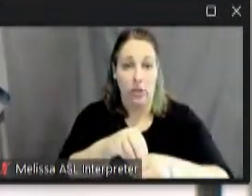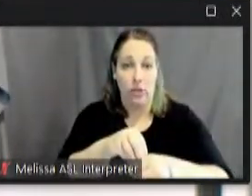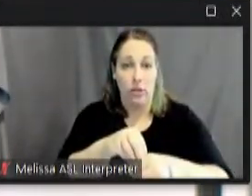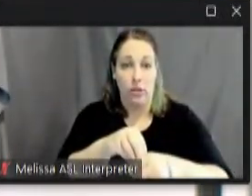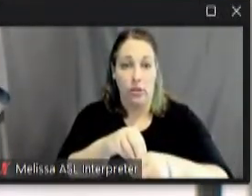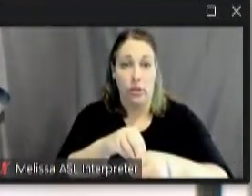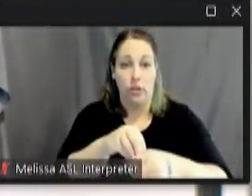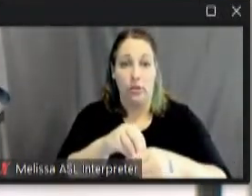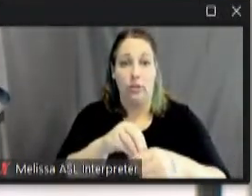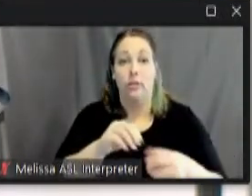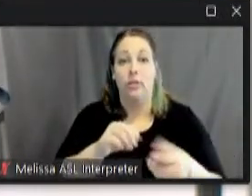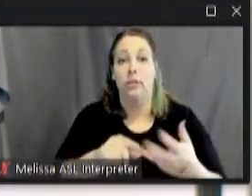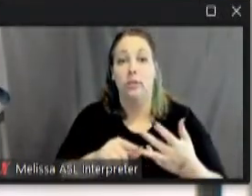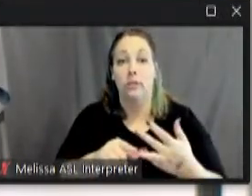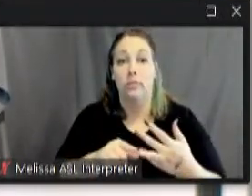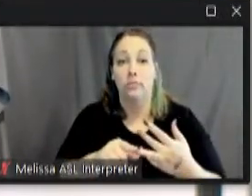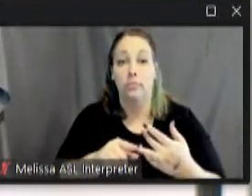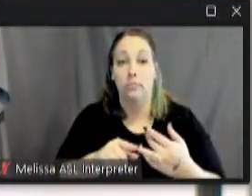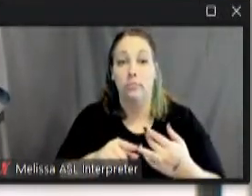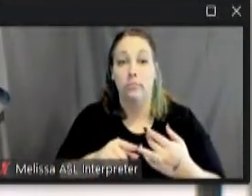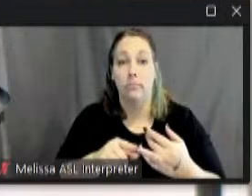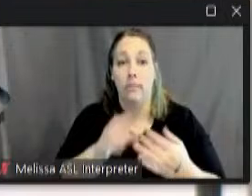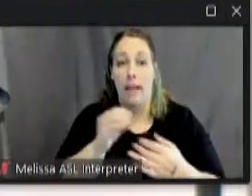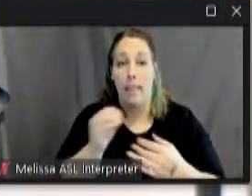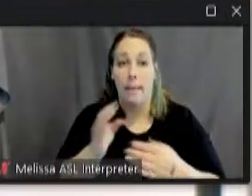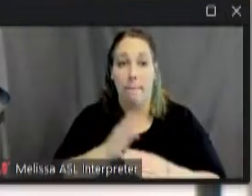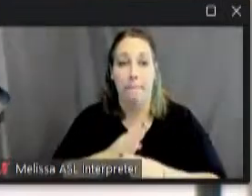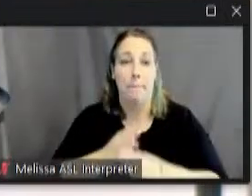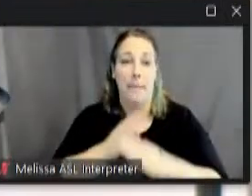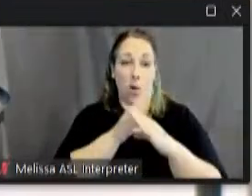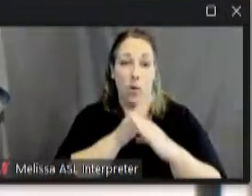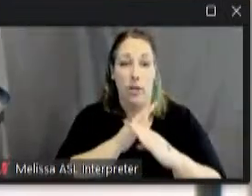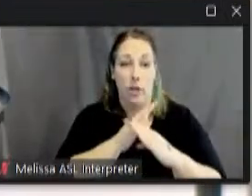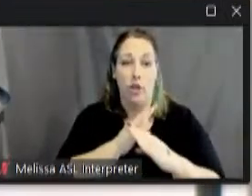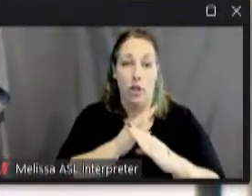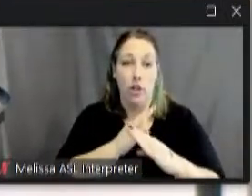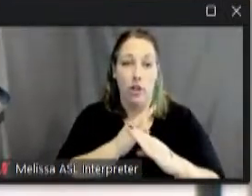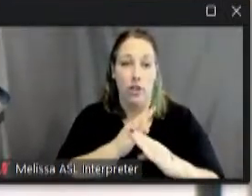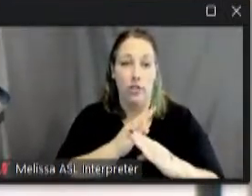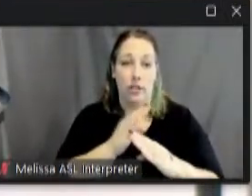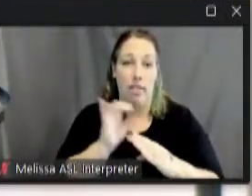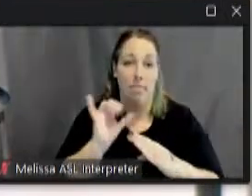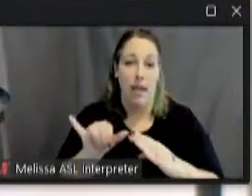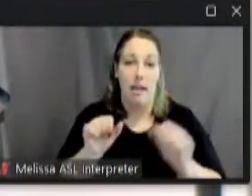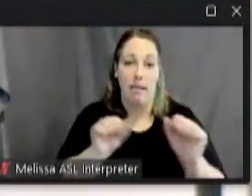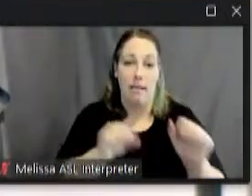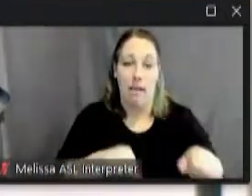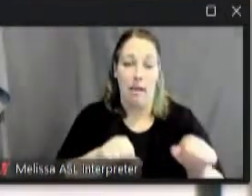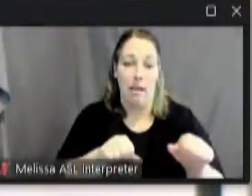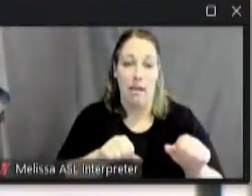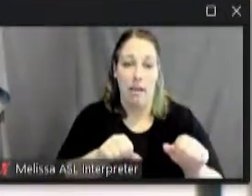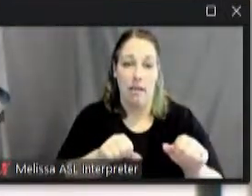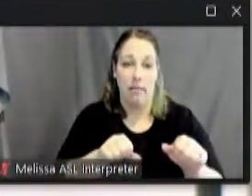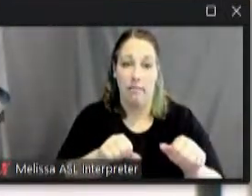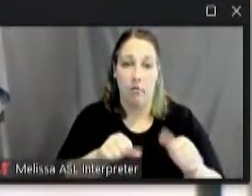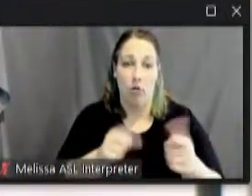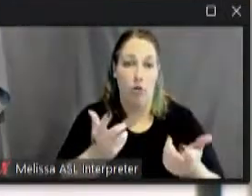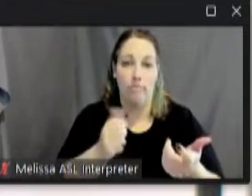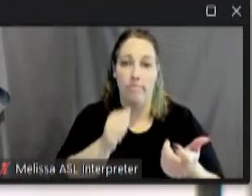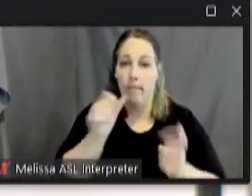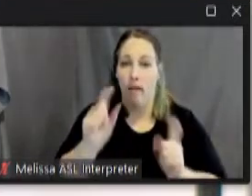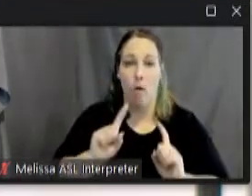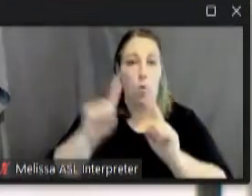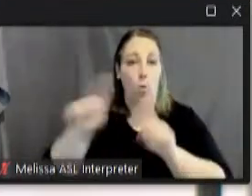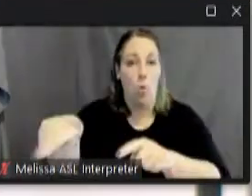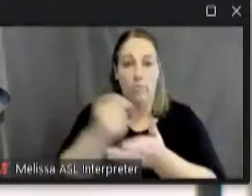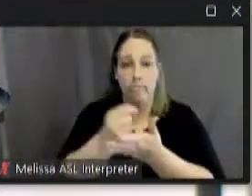barriers, and that can lead to a lack of treatment and